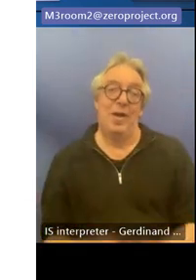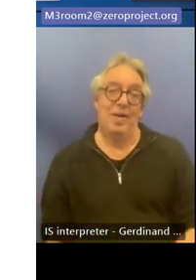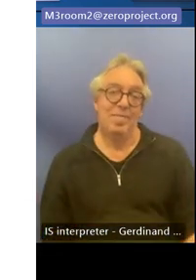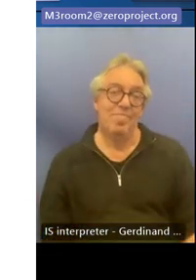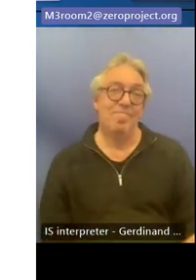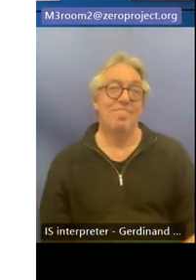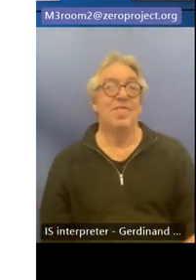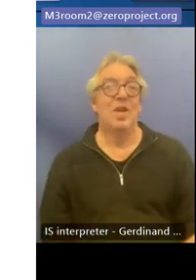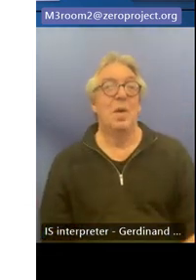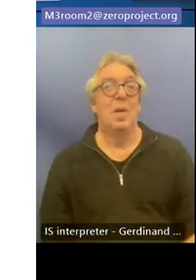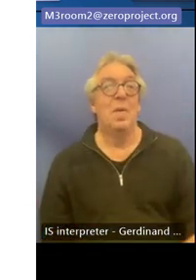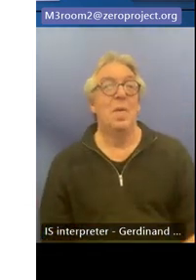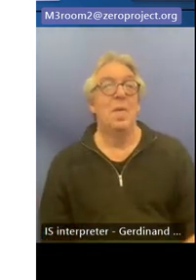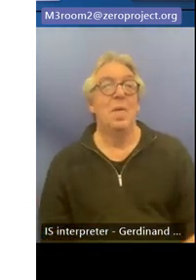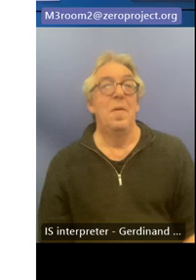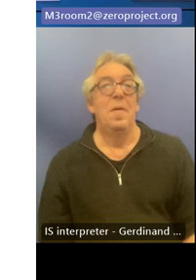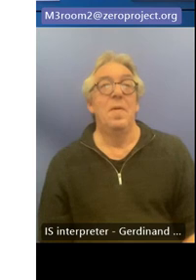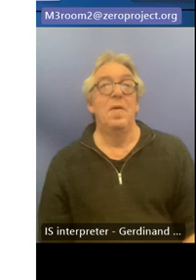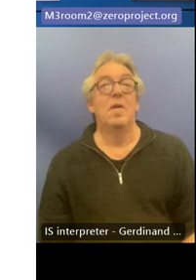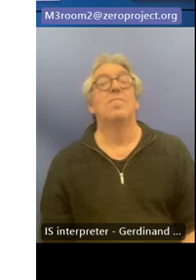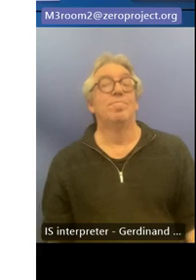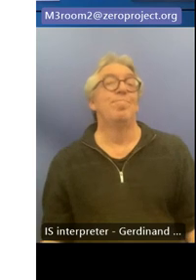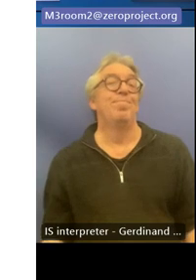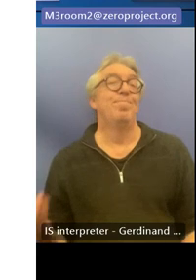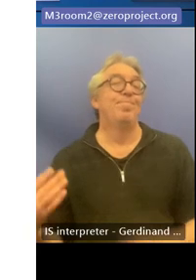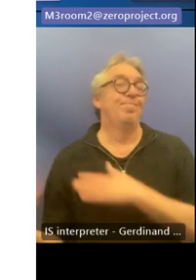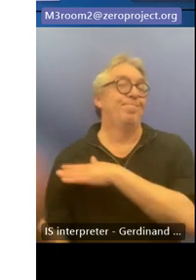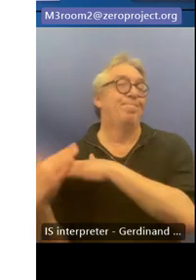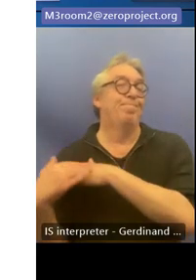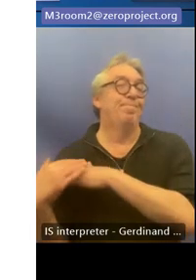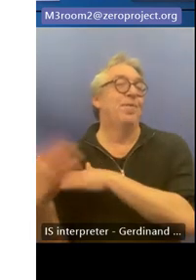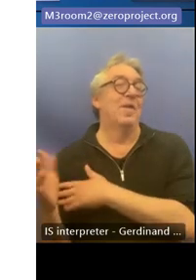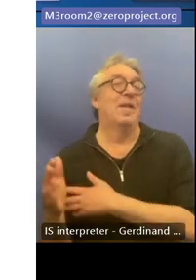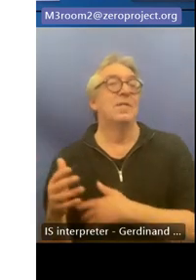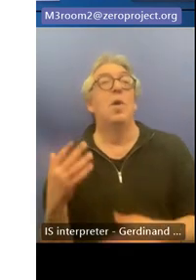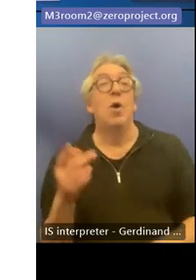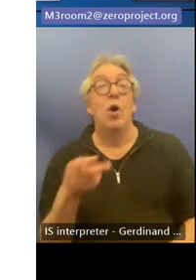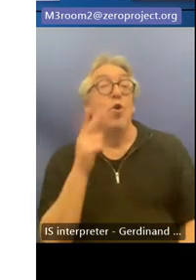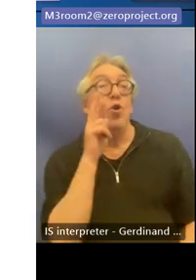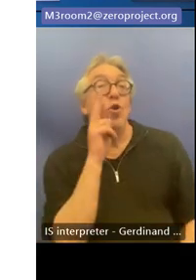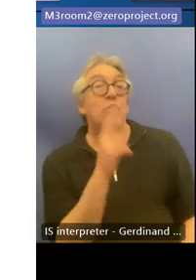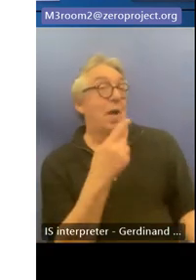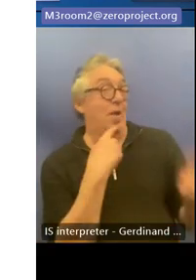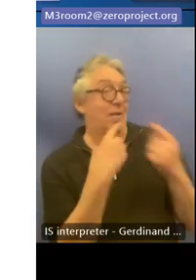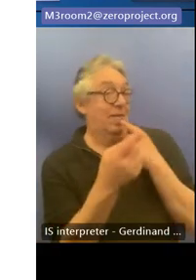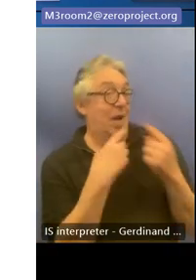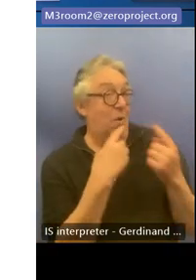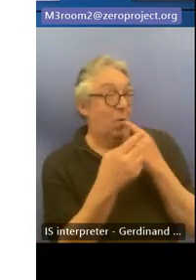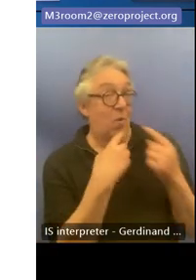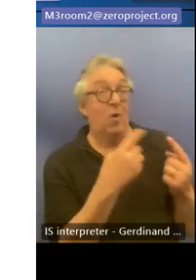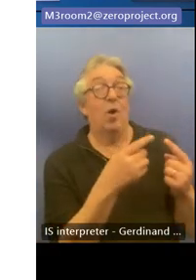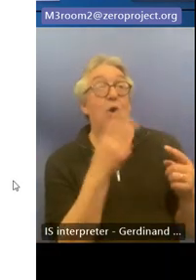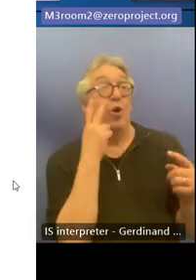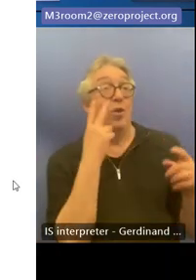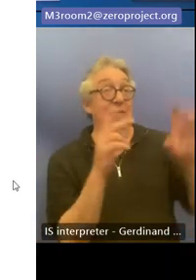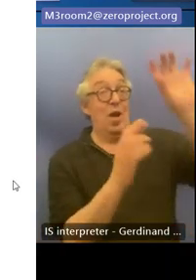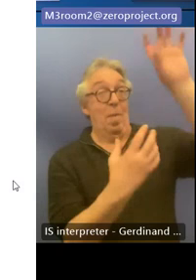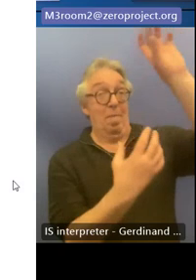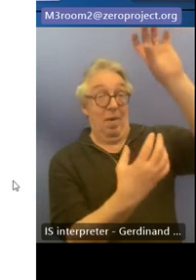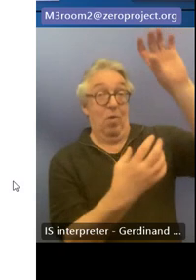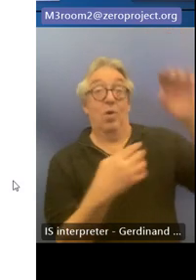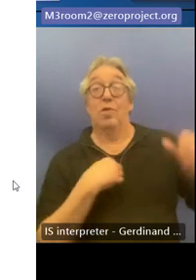I was warned that might happen. So, here you can see dialogues, can see the mirror feature, you can compare your